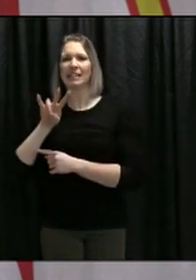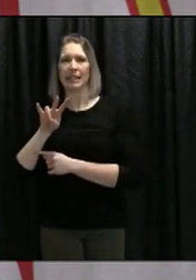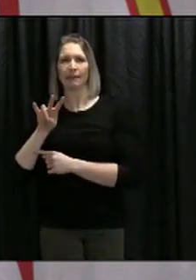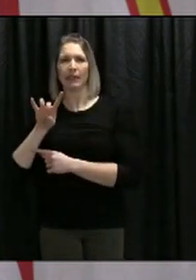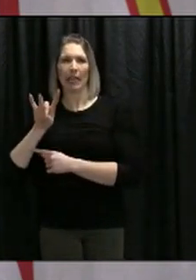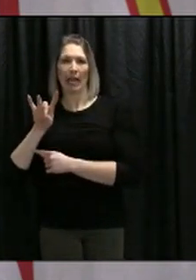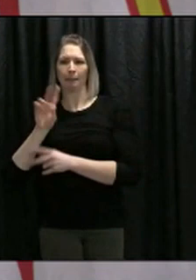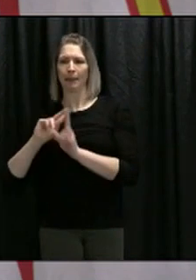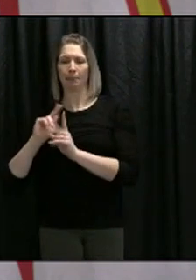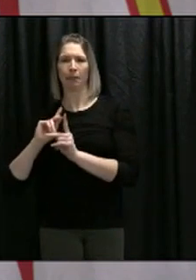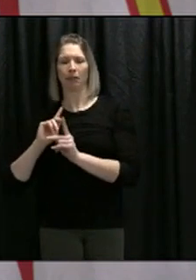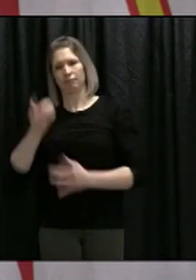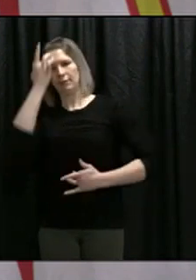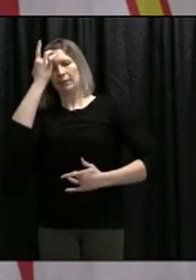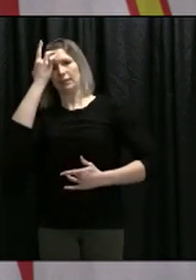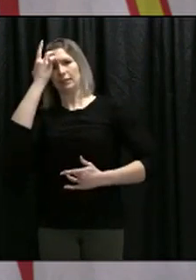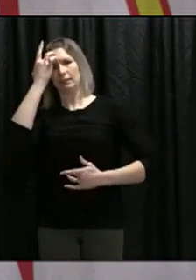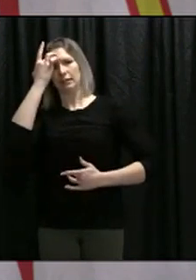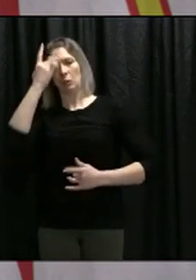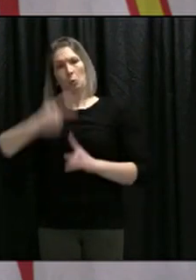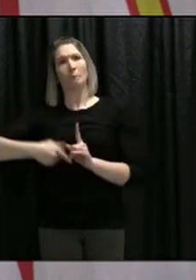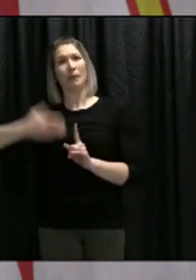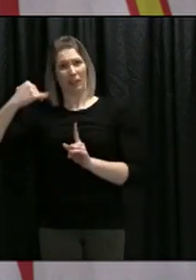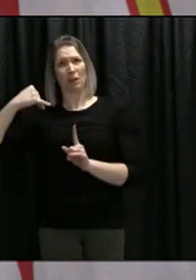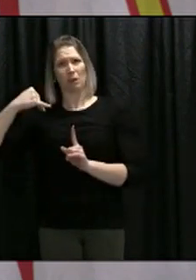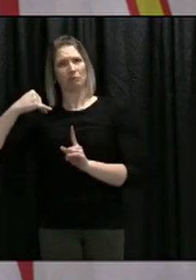that gathering just a month ago.